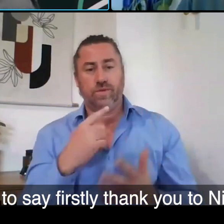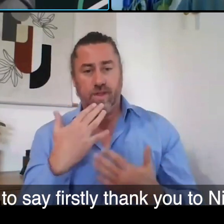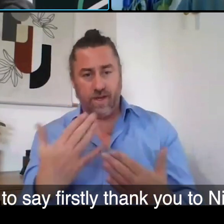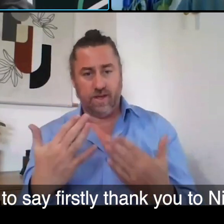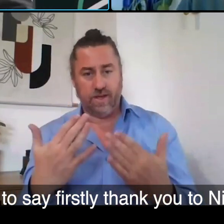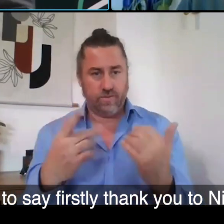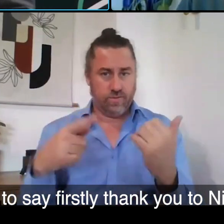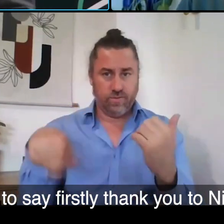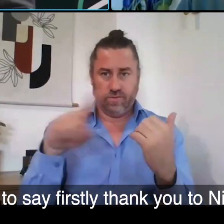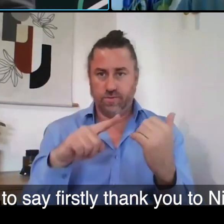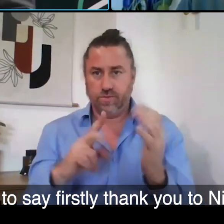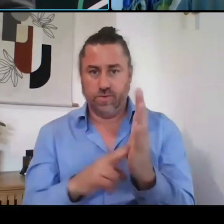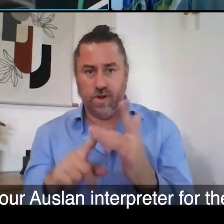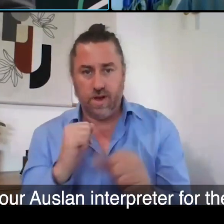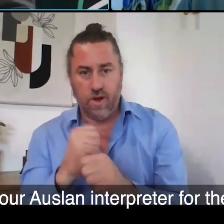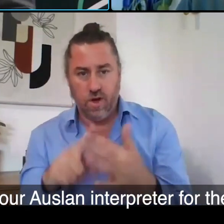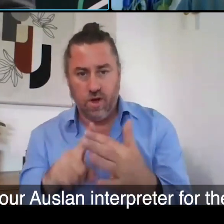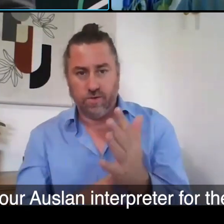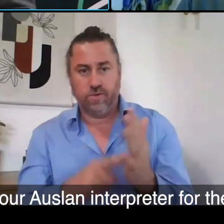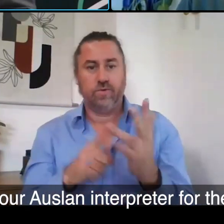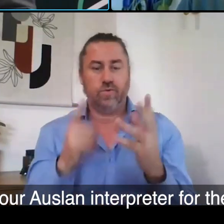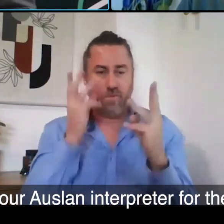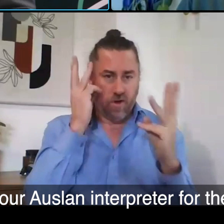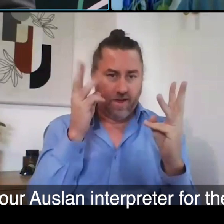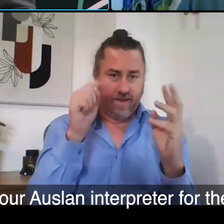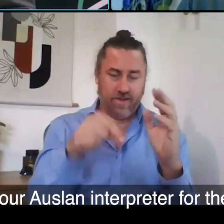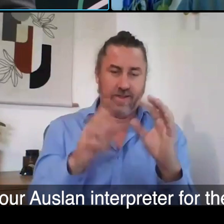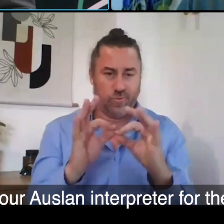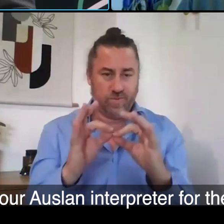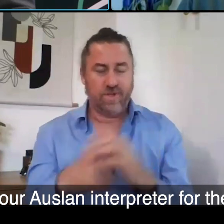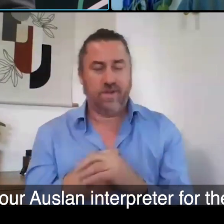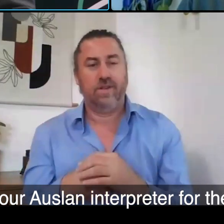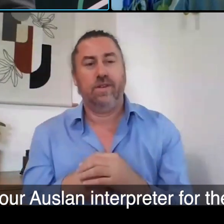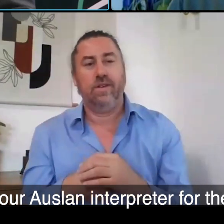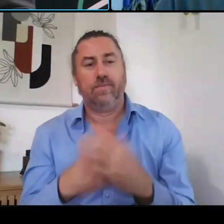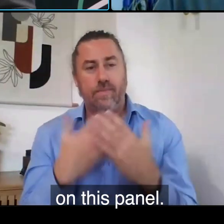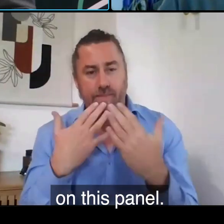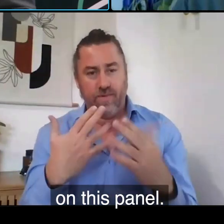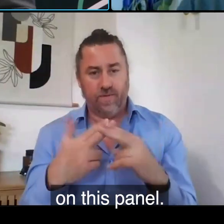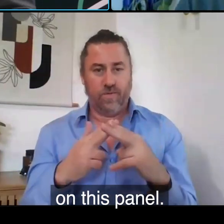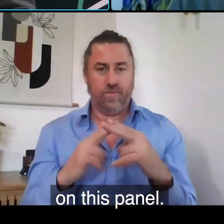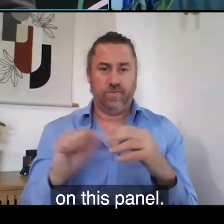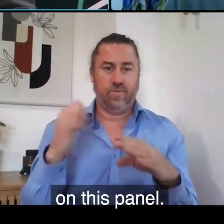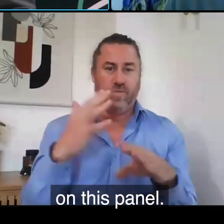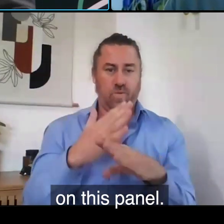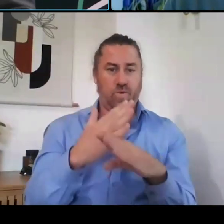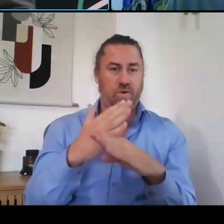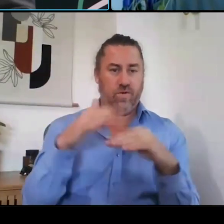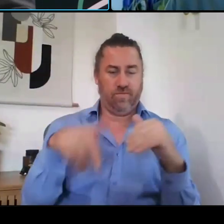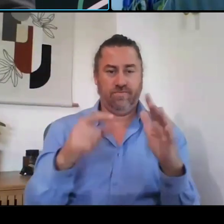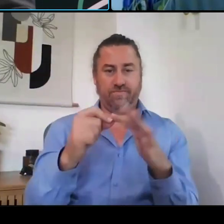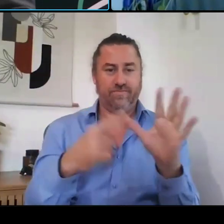you to Nigel and to Mickey, our Auslan interpreter, for the work on this